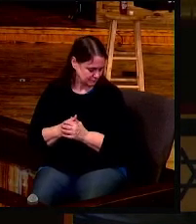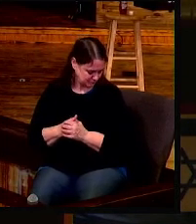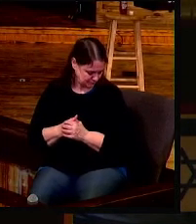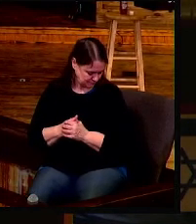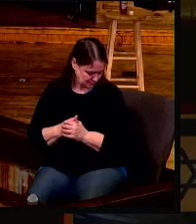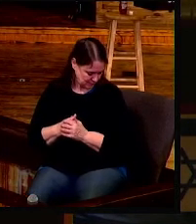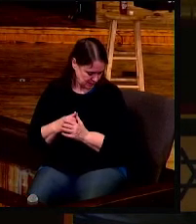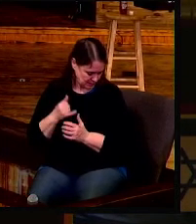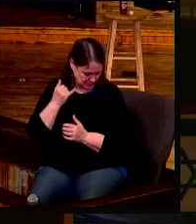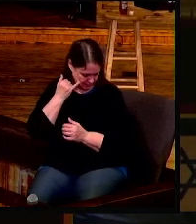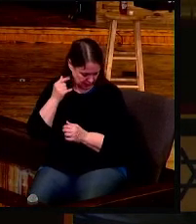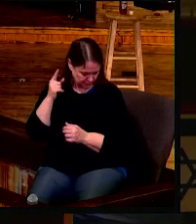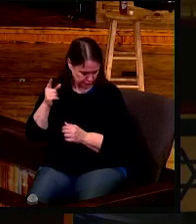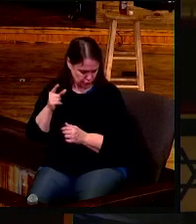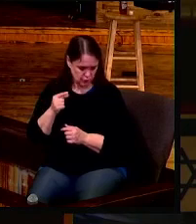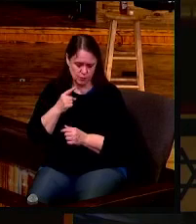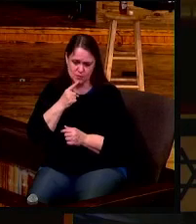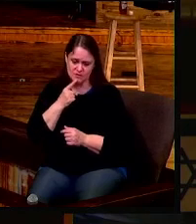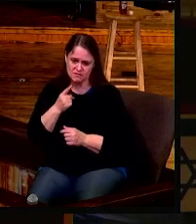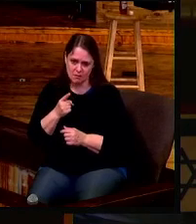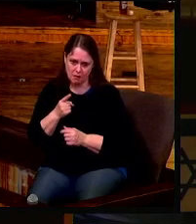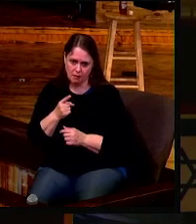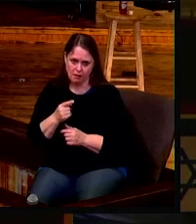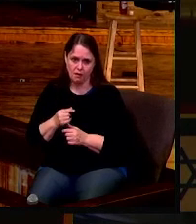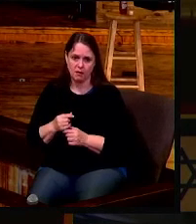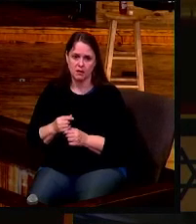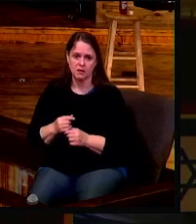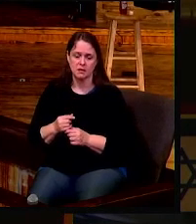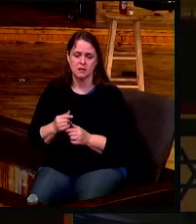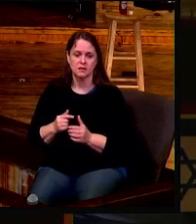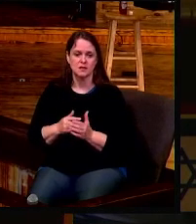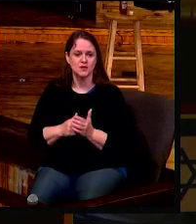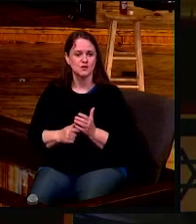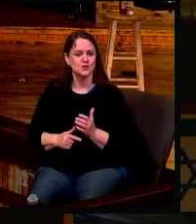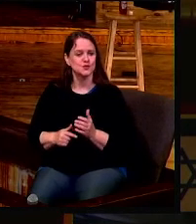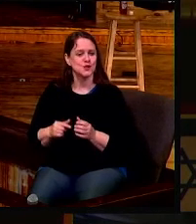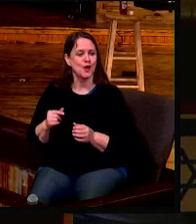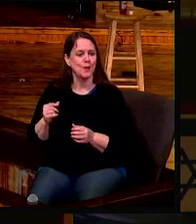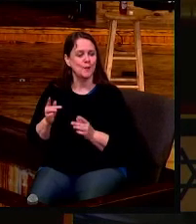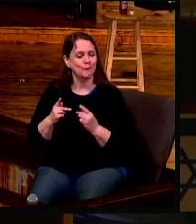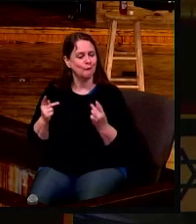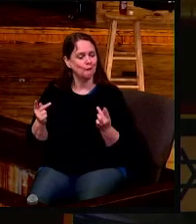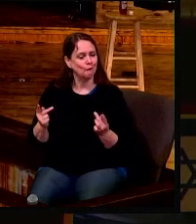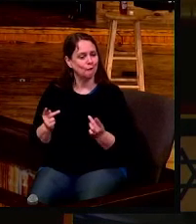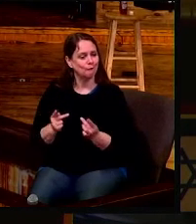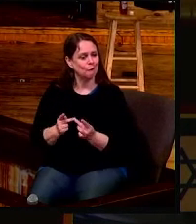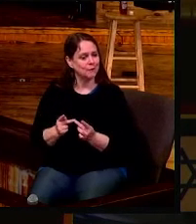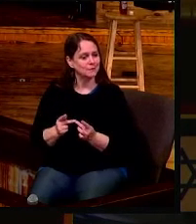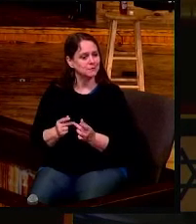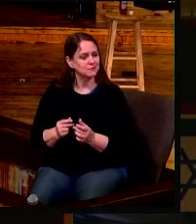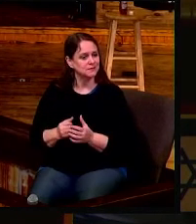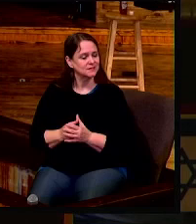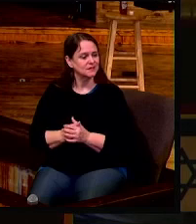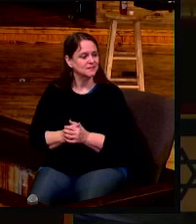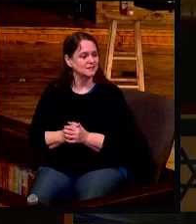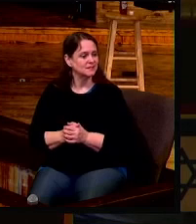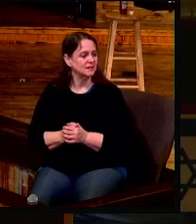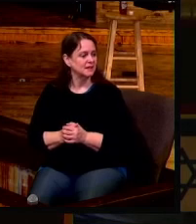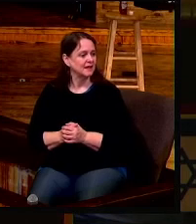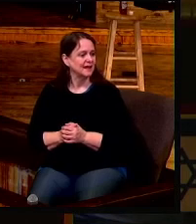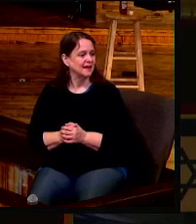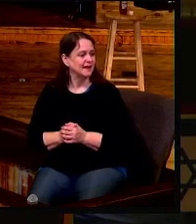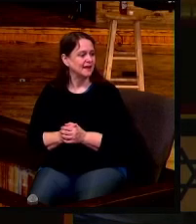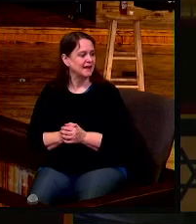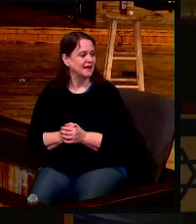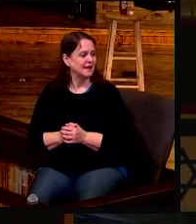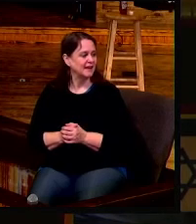talk to someone? Okay, let's use Shane since he decided to peek up to me a little bit ago. So Shane's he's a contractor. So if somebody